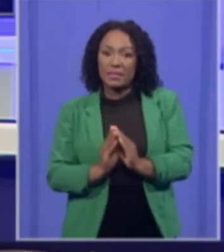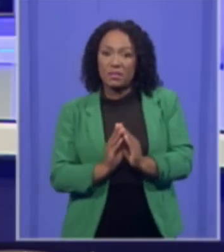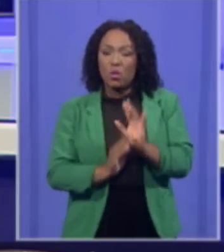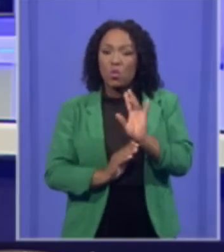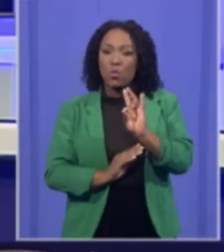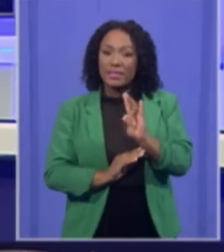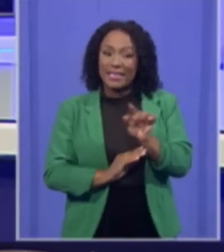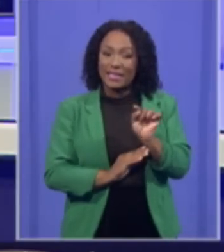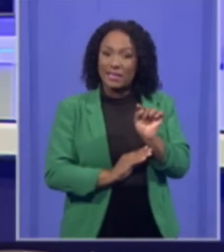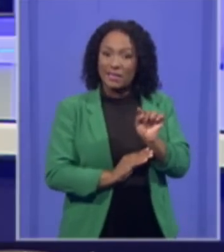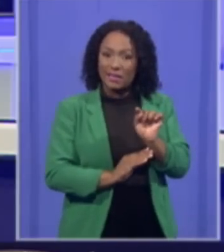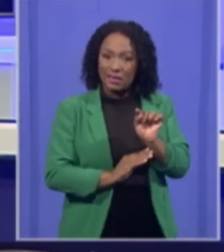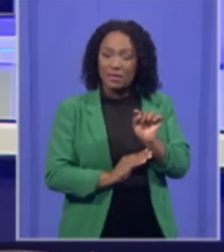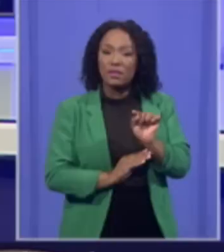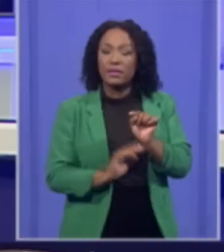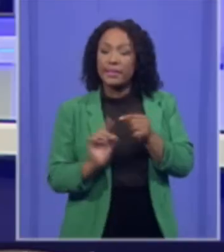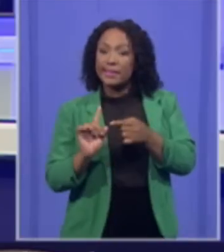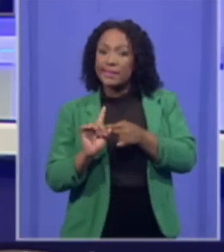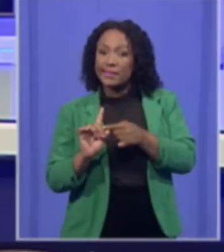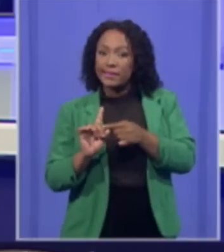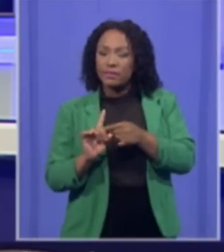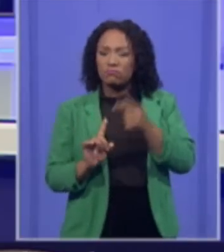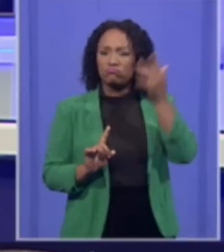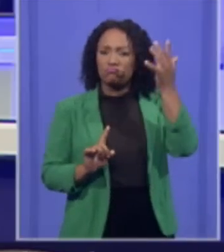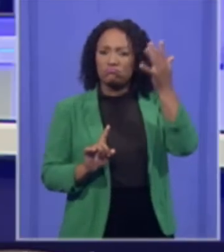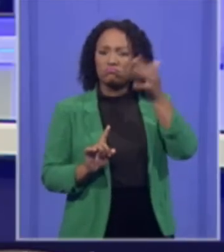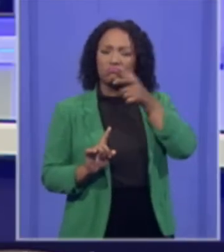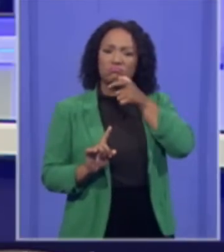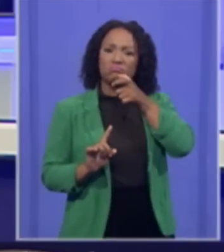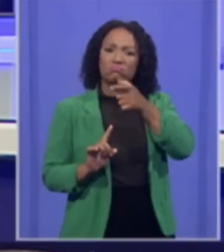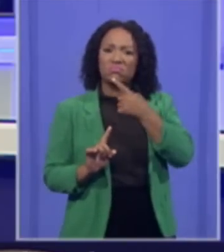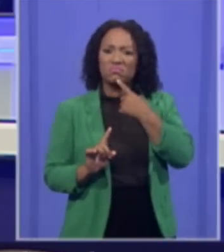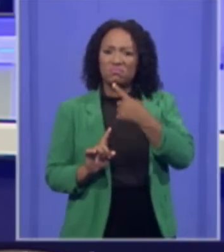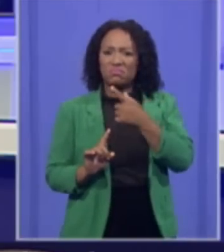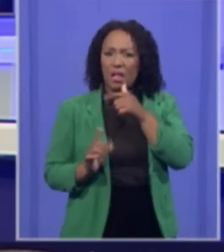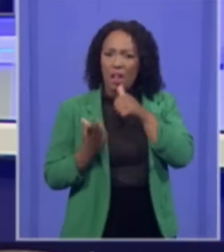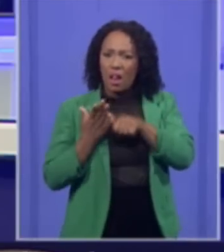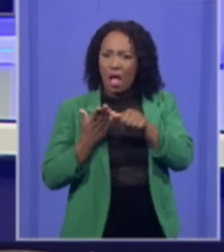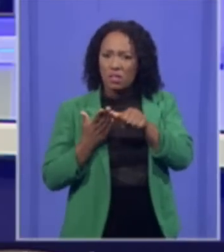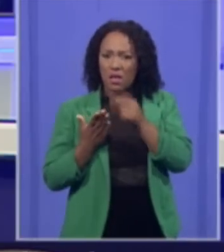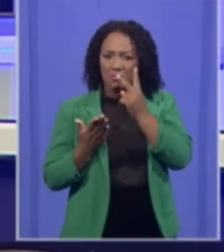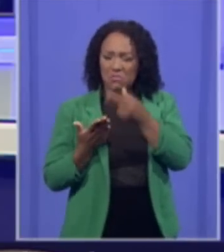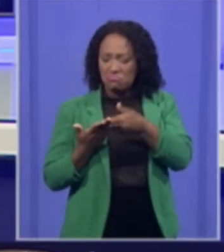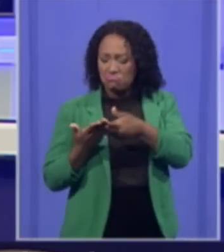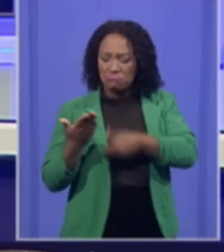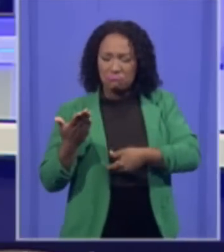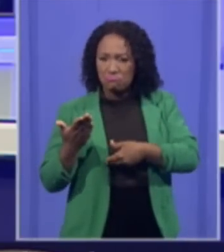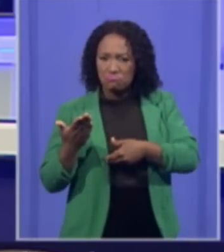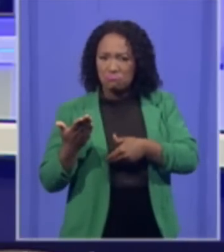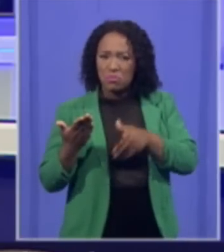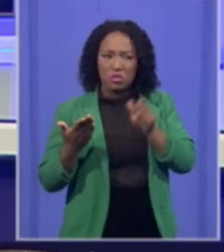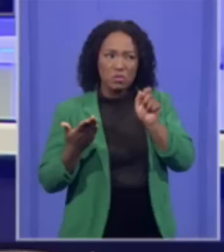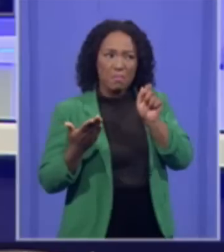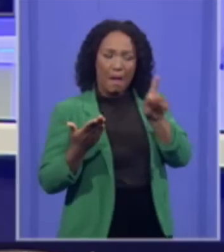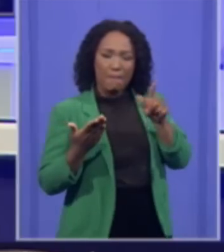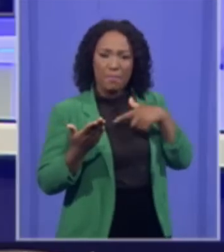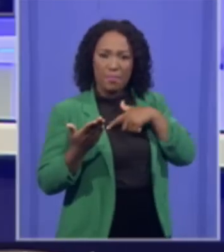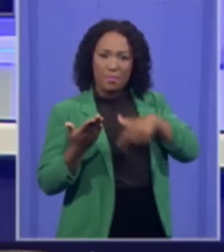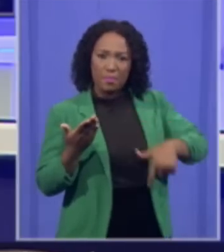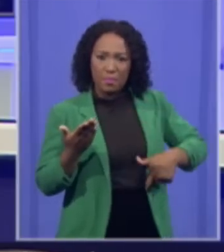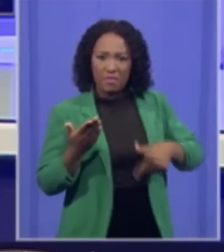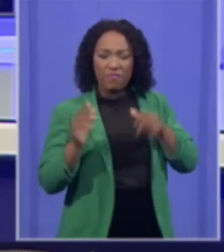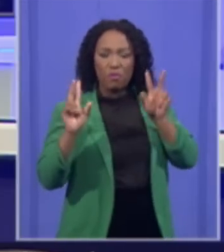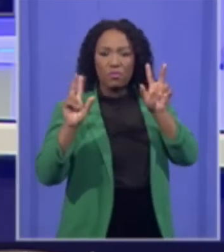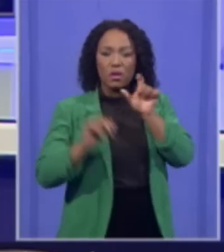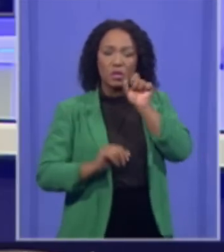Laboraro. Ntshavheni o bušitše a re ga sešo a bona lengwalo leo AfriForum e lengwaletšego mopresidente mabapi le koša